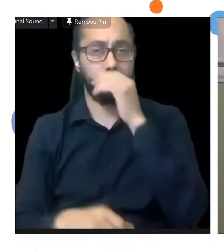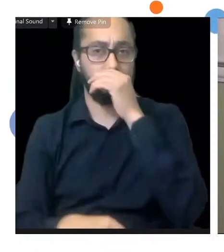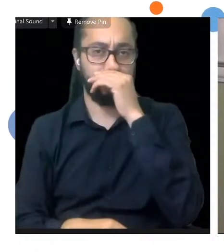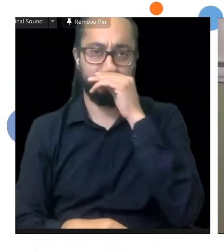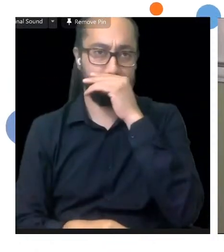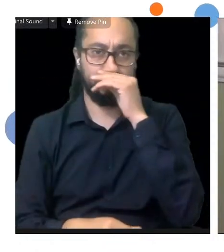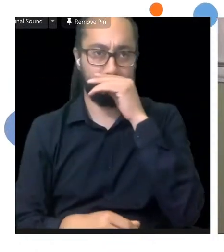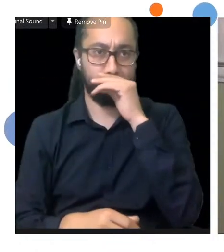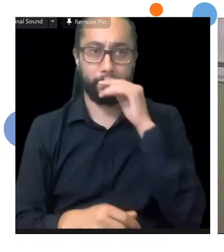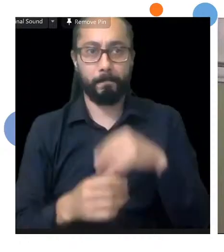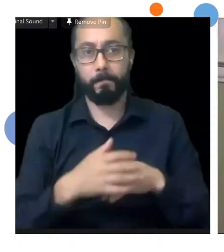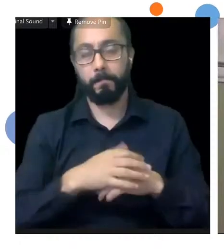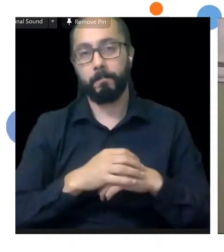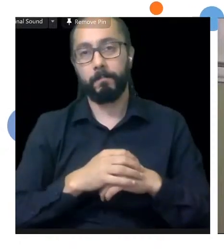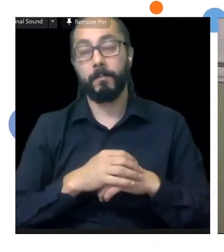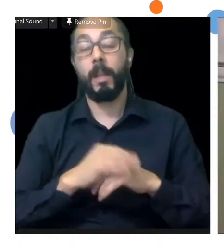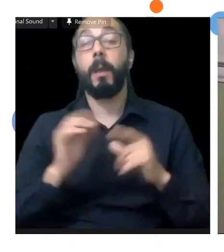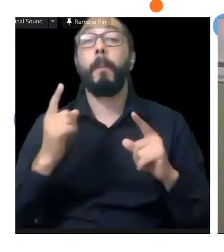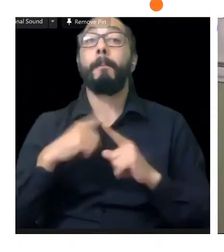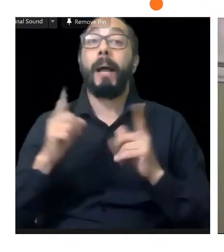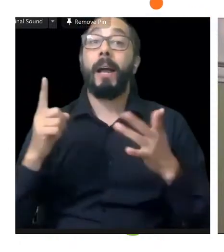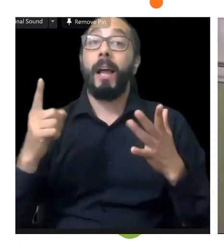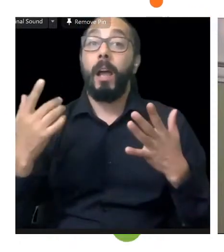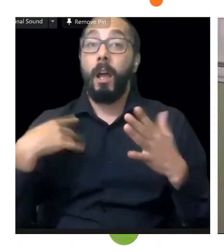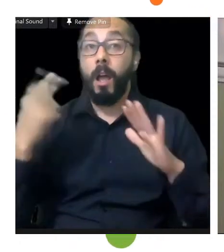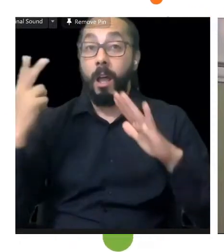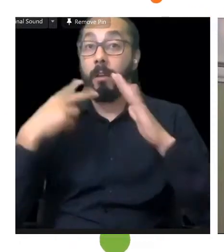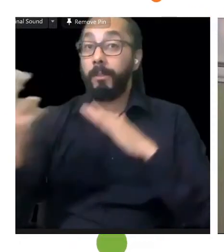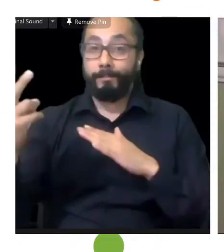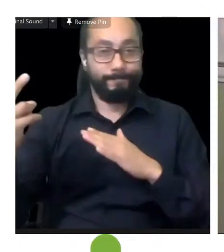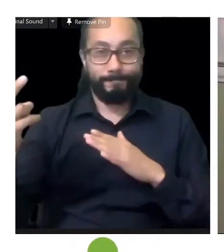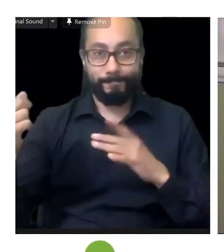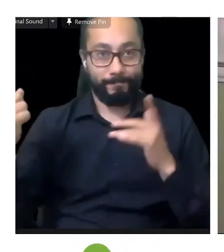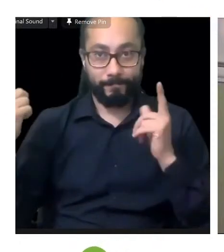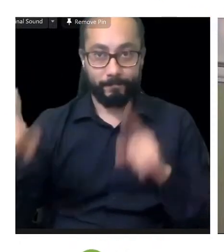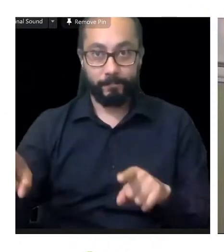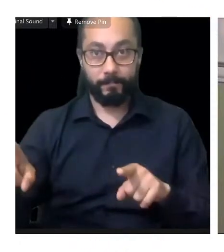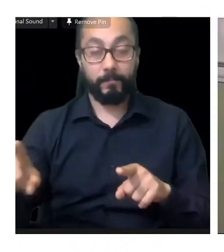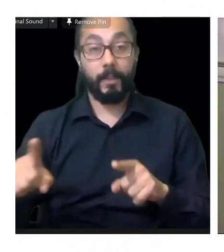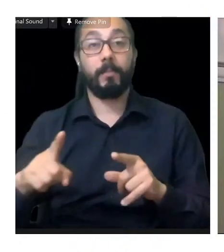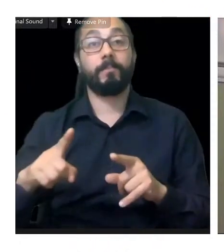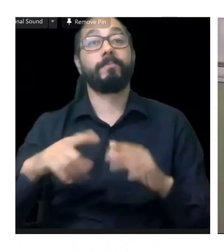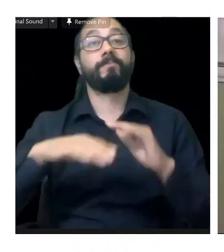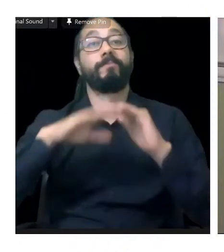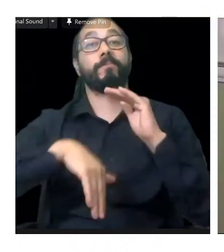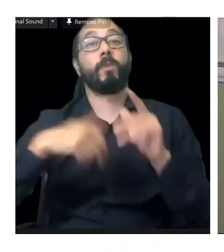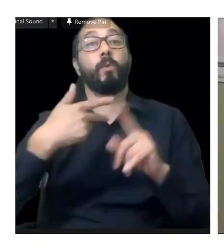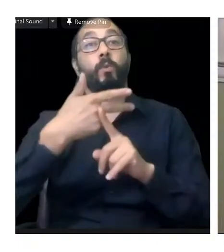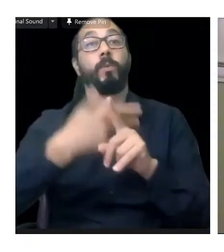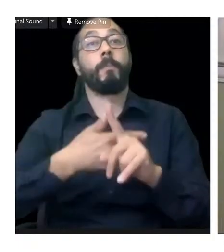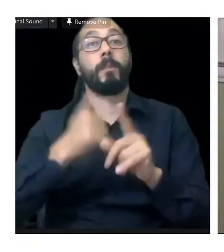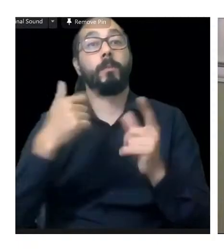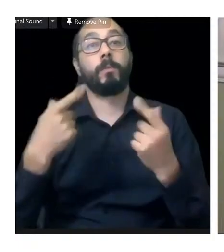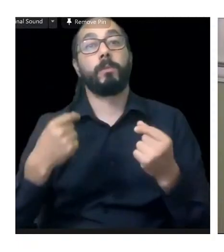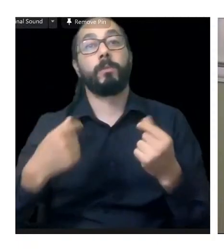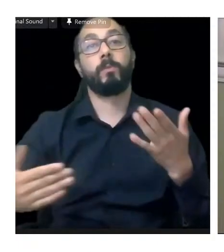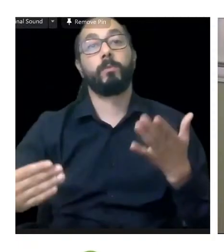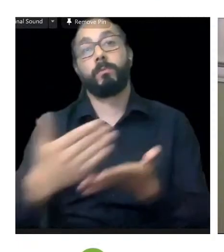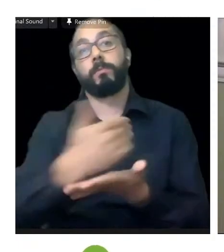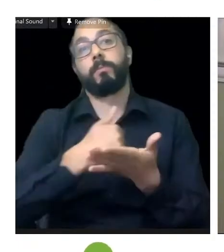I'm happy to say that did not happen as projected. And in fact, in less than 3 months, we've been able to raise